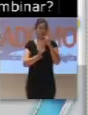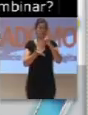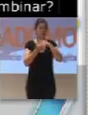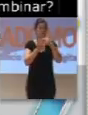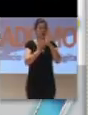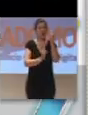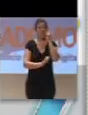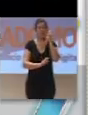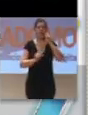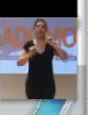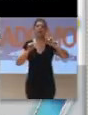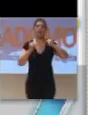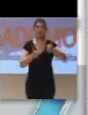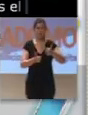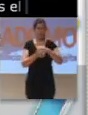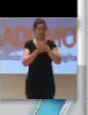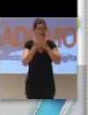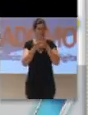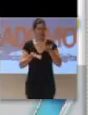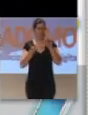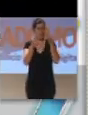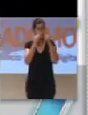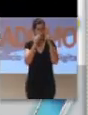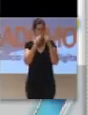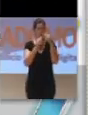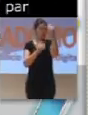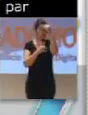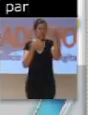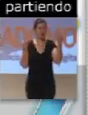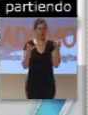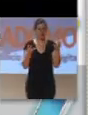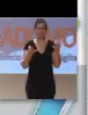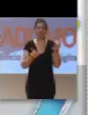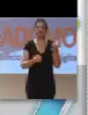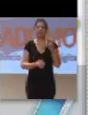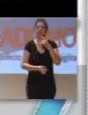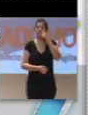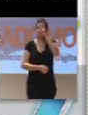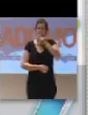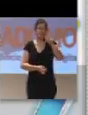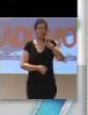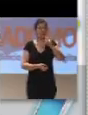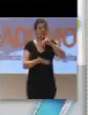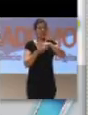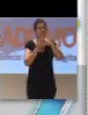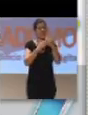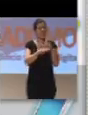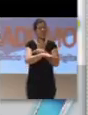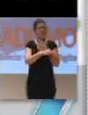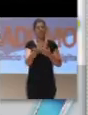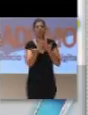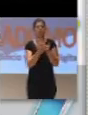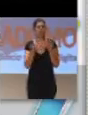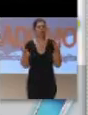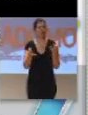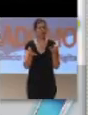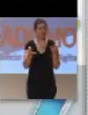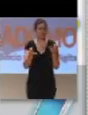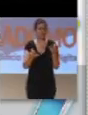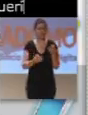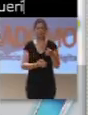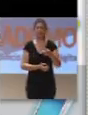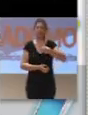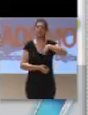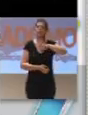isolated cases. So what did we decide to combine in this system? Well, we wanted